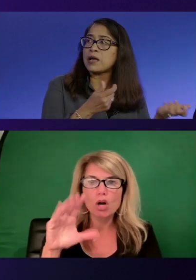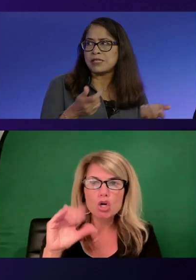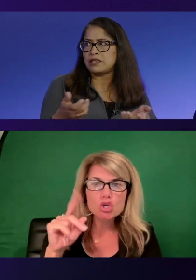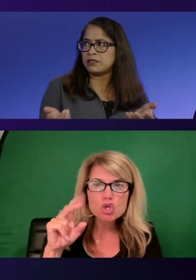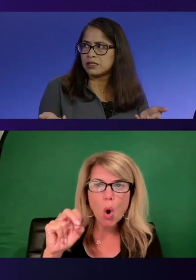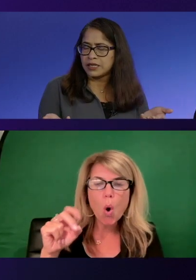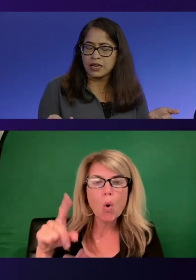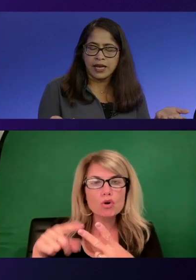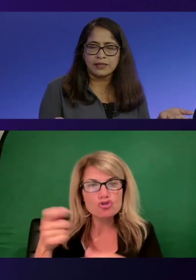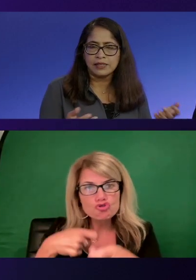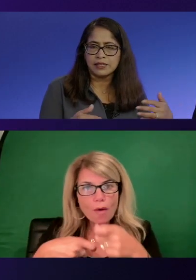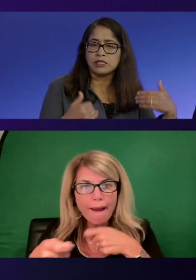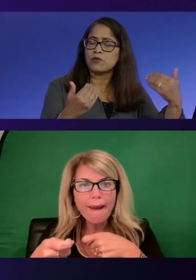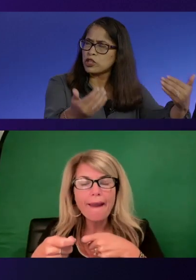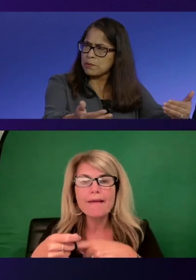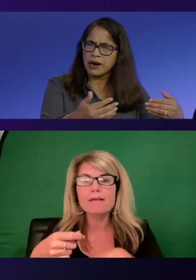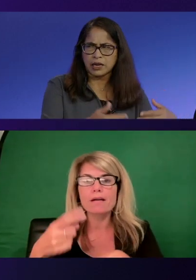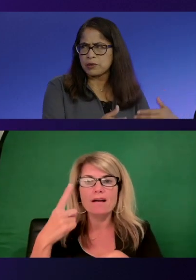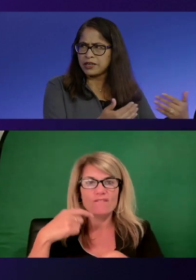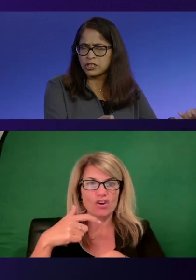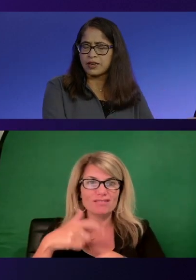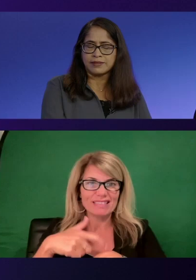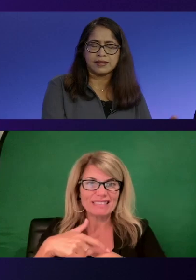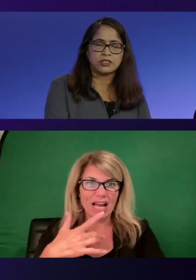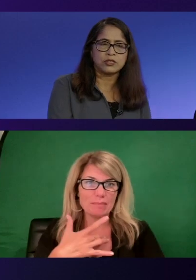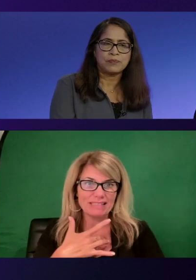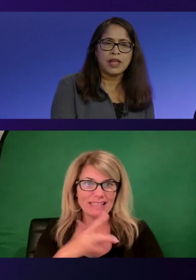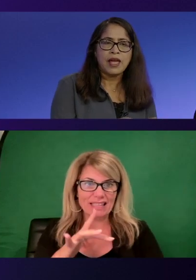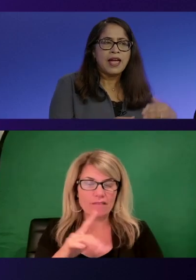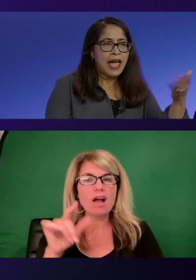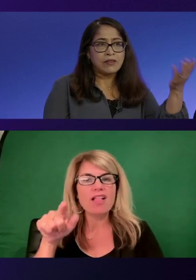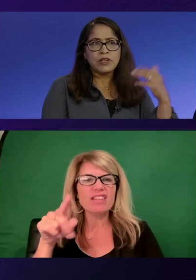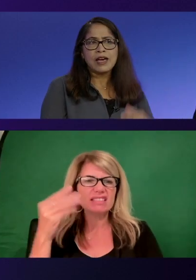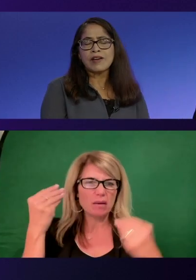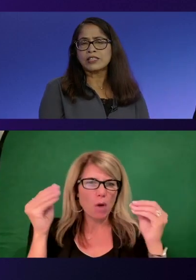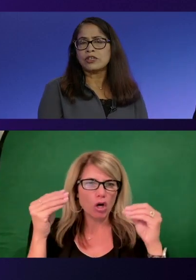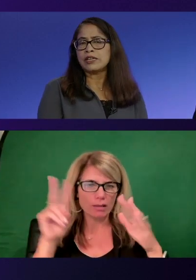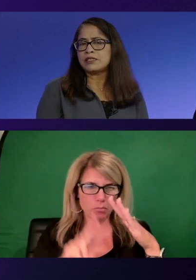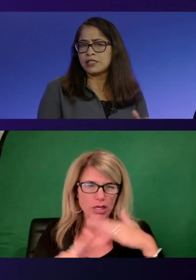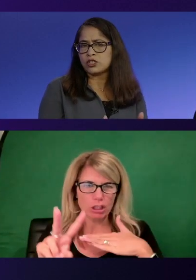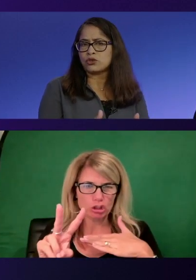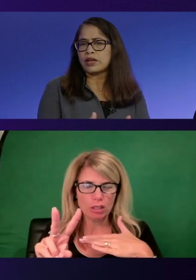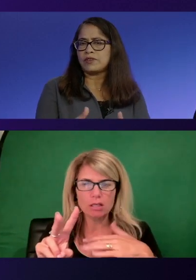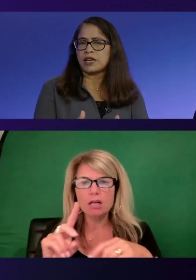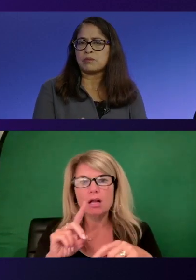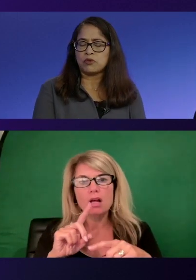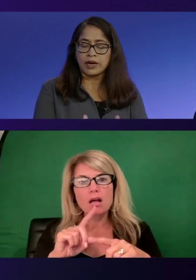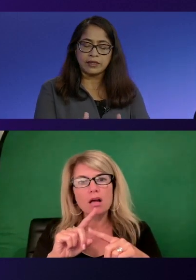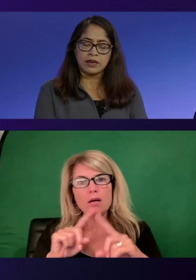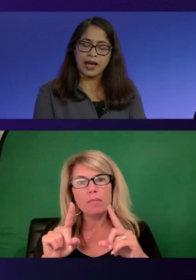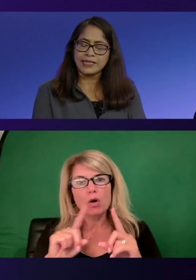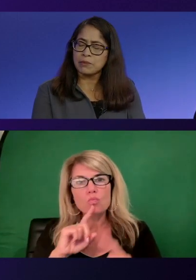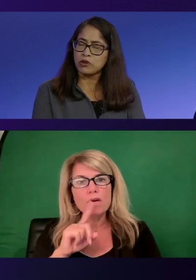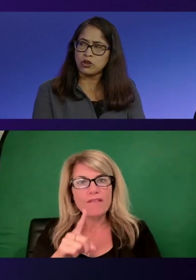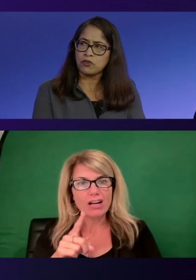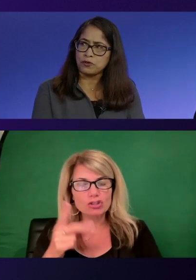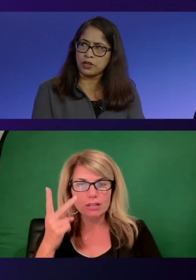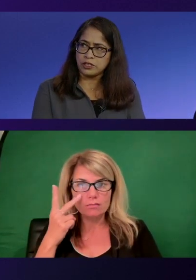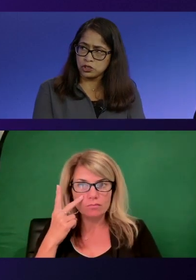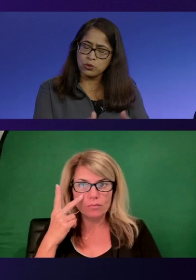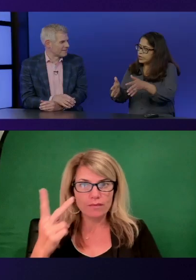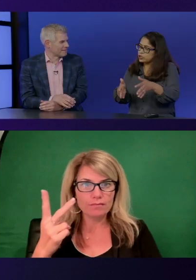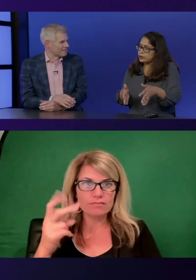for time series data analysis, for the market prediction and such. Yeah. And we have actually, just so that we can provide the right amount